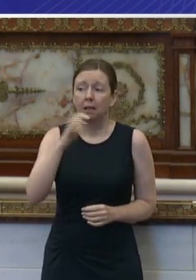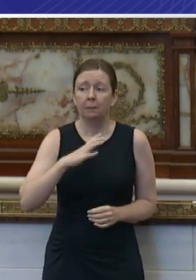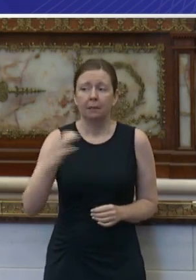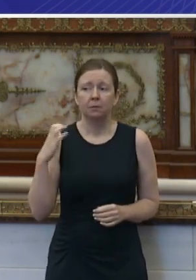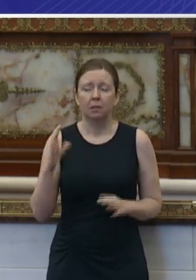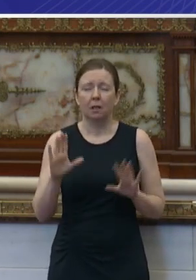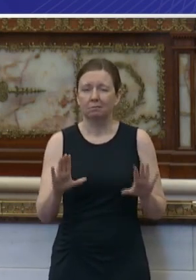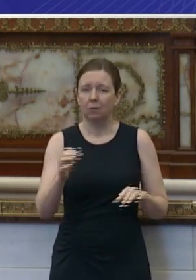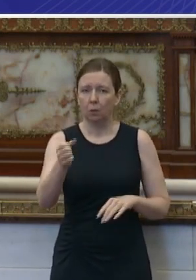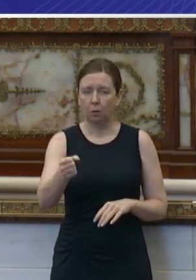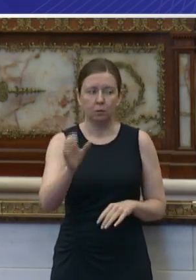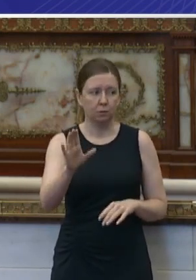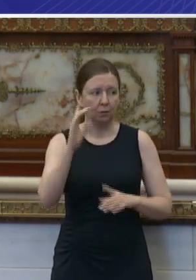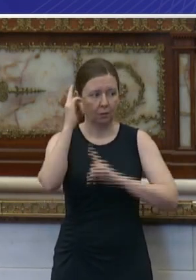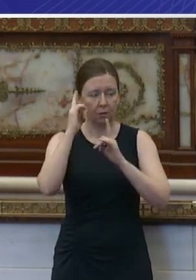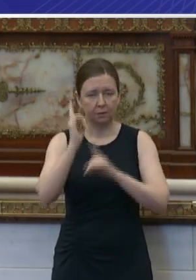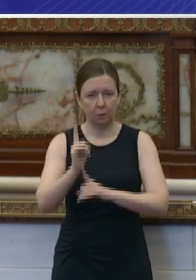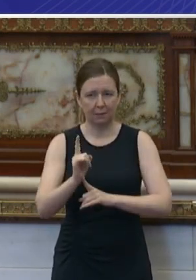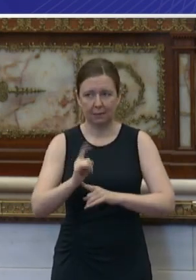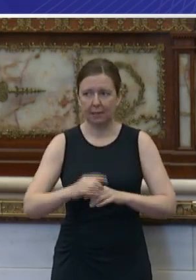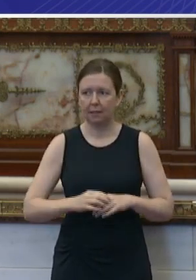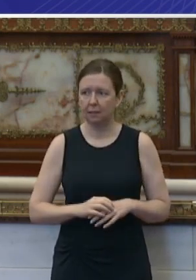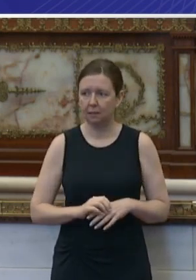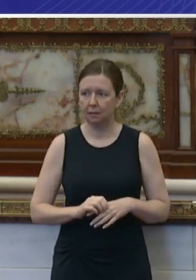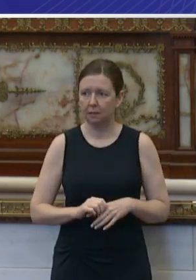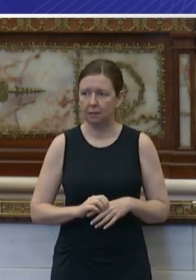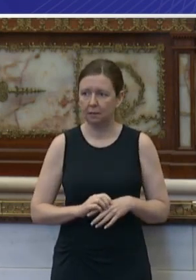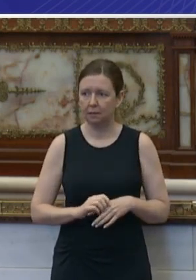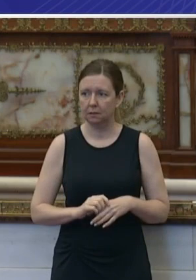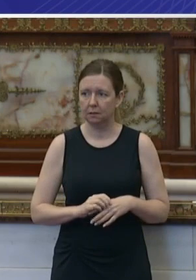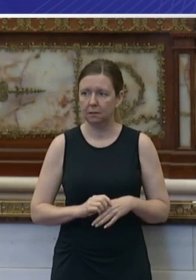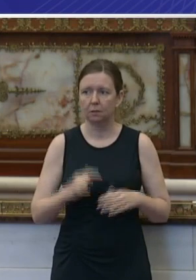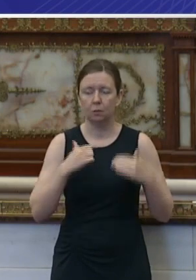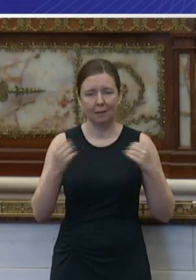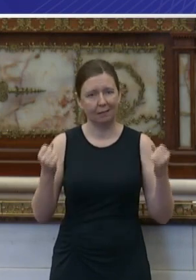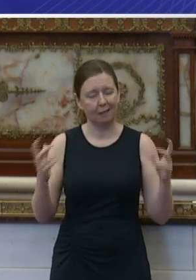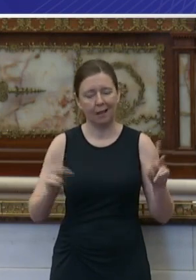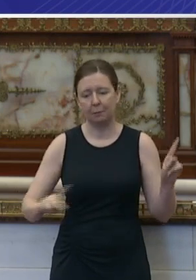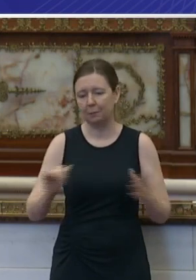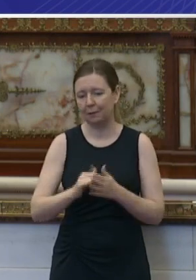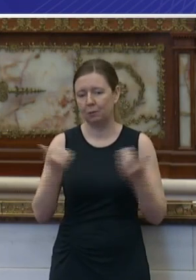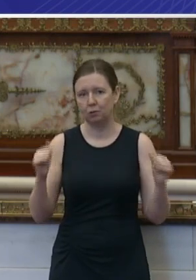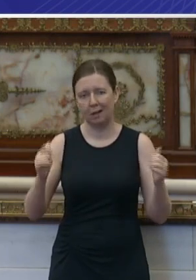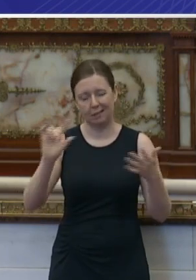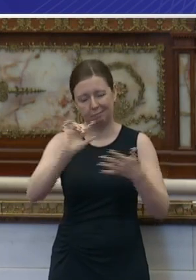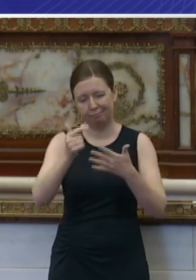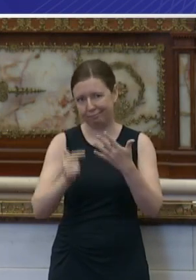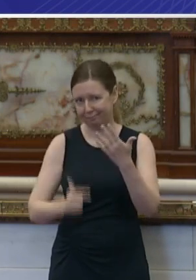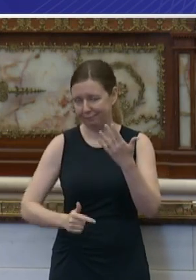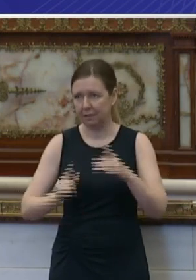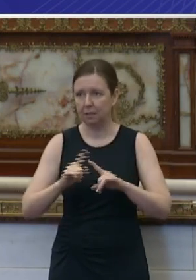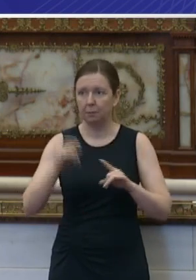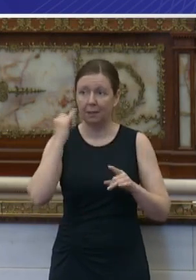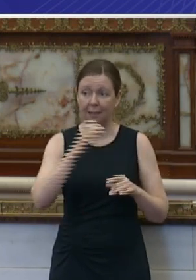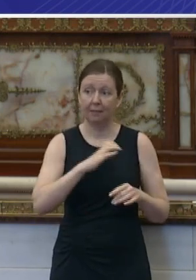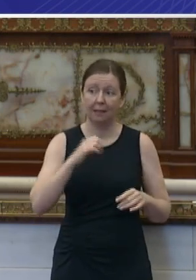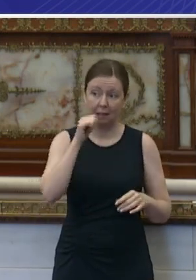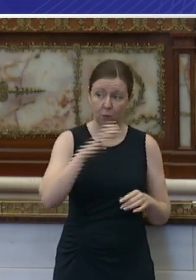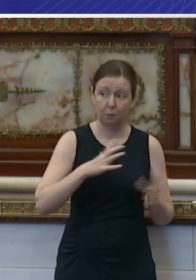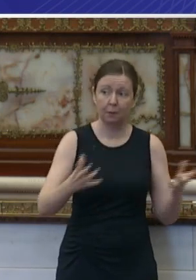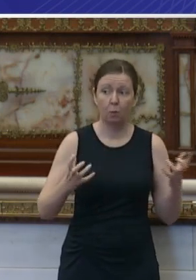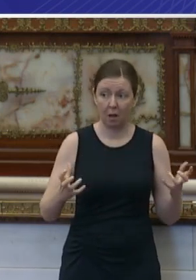If you could hold your thoughts for 1 second, because we have a lot of folks that we're trying to get through. But if the councilwoman